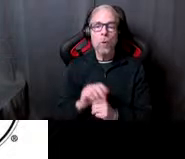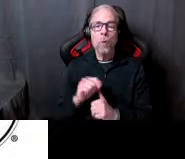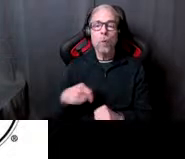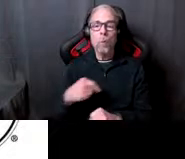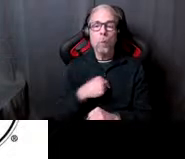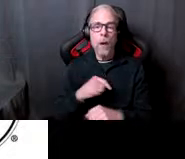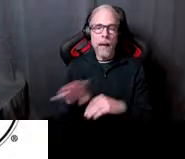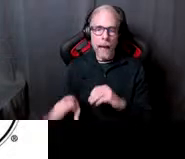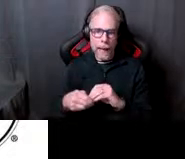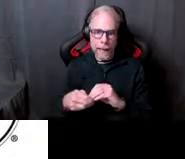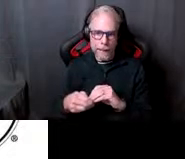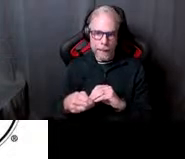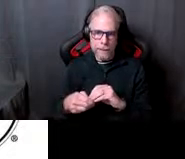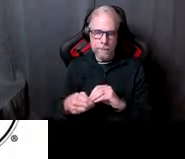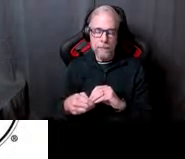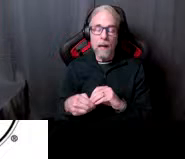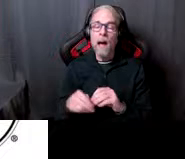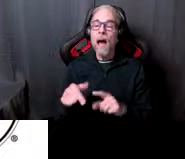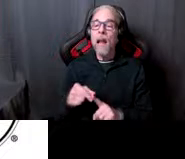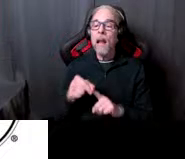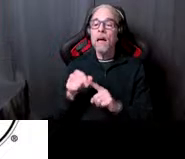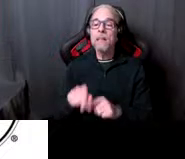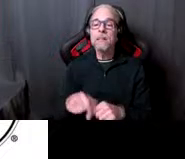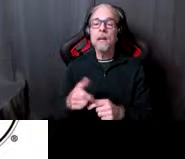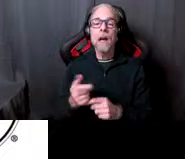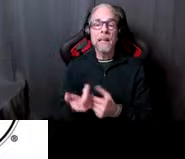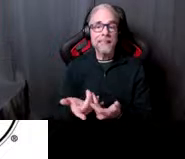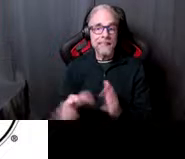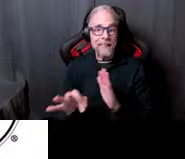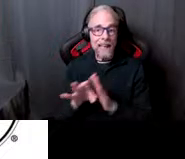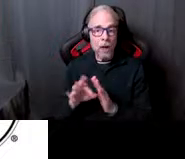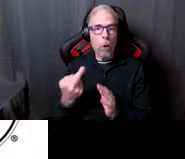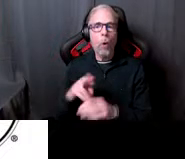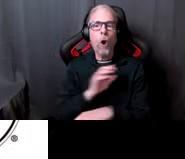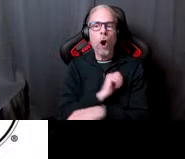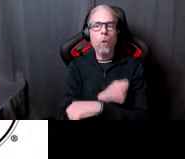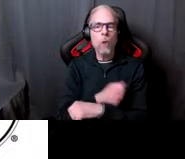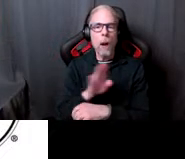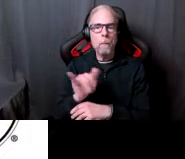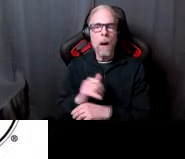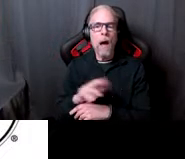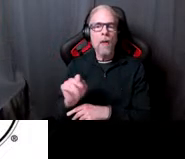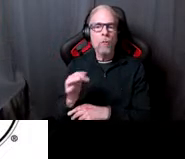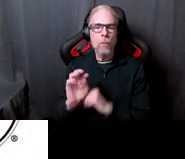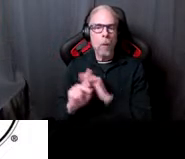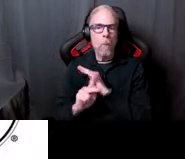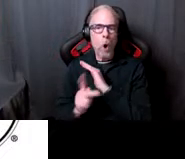added unless otherwise designated or authorized by the park manager.